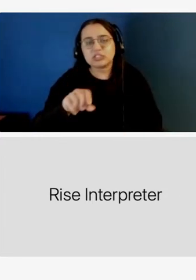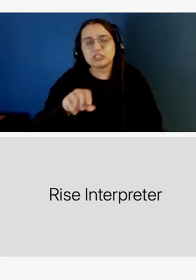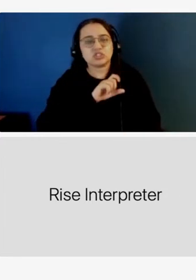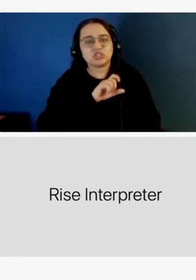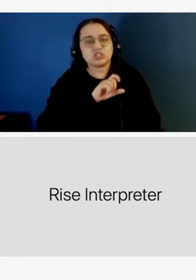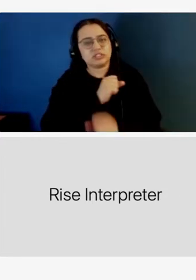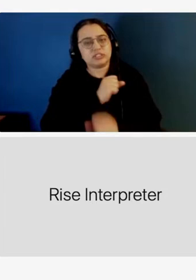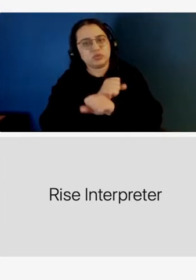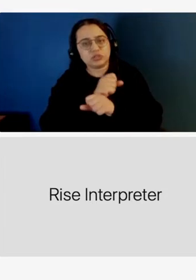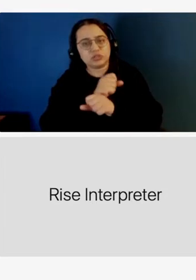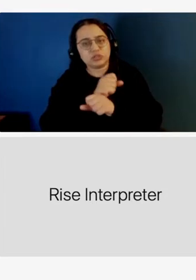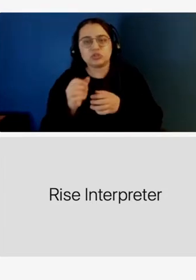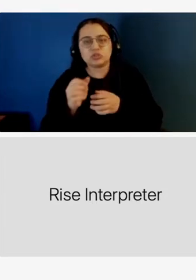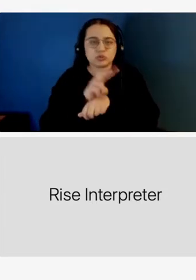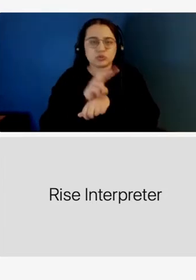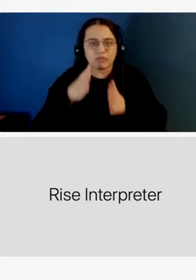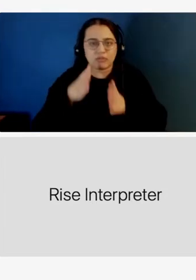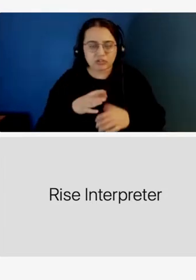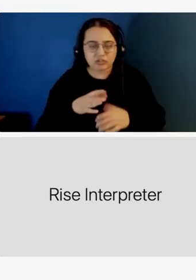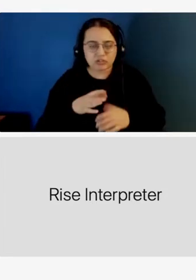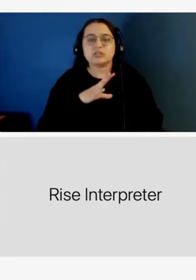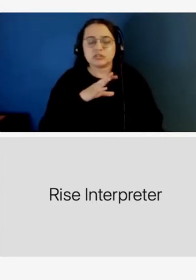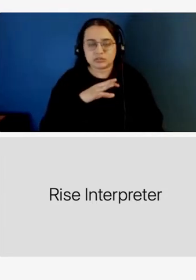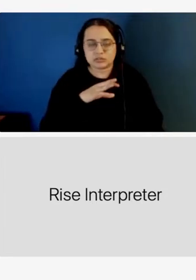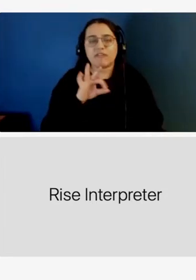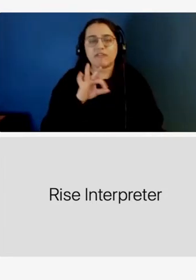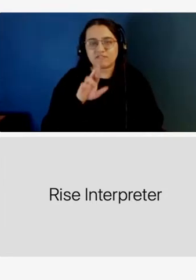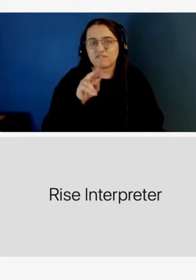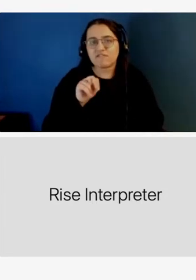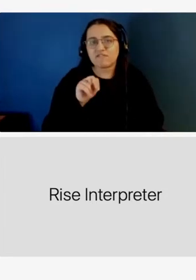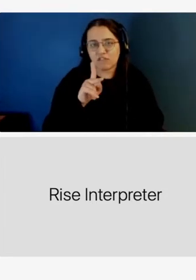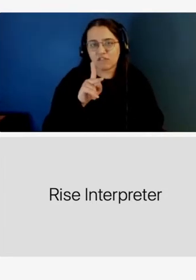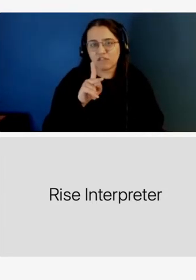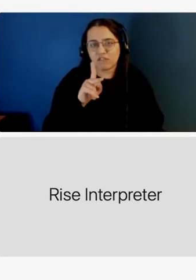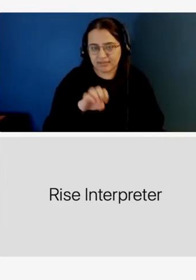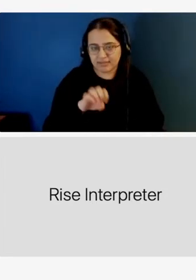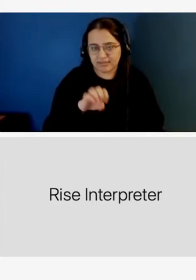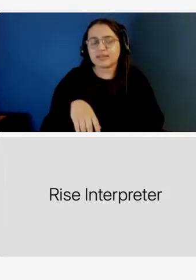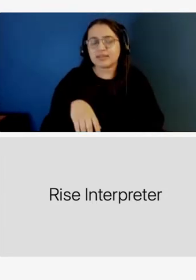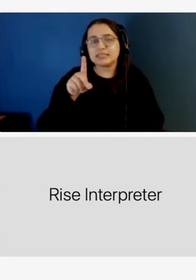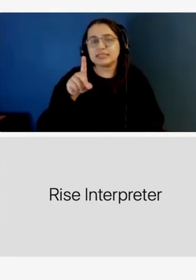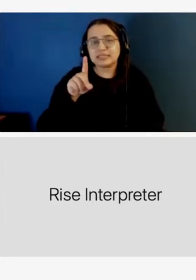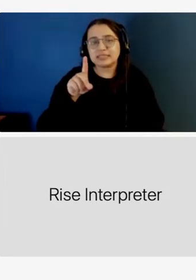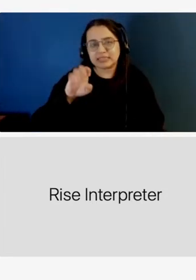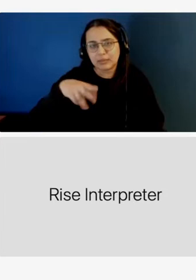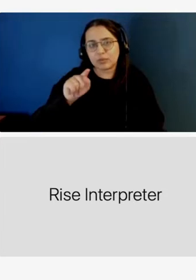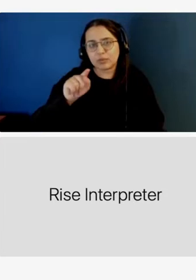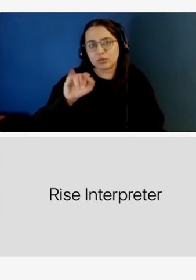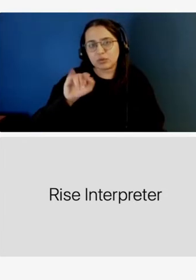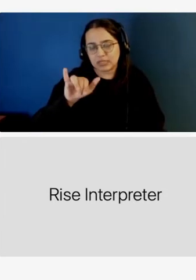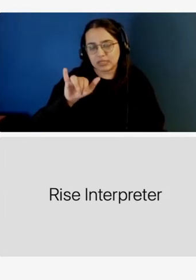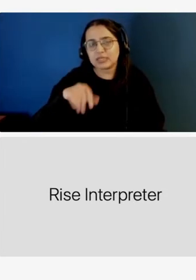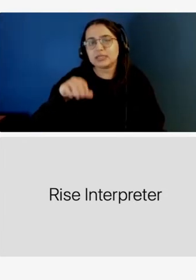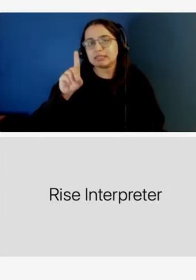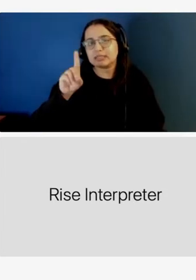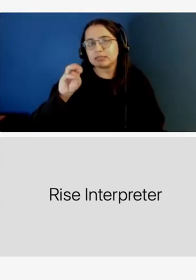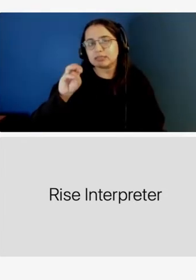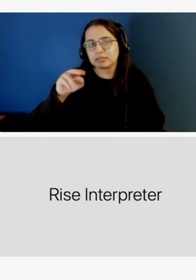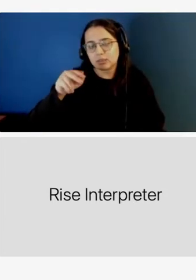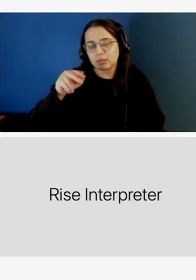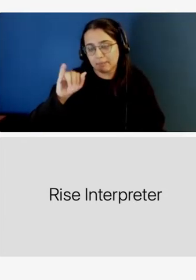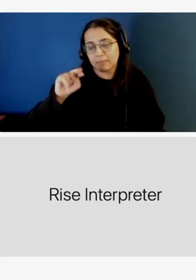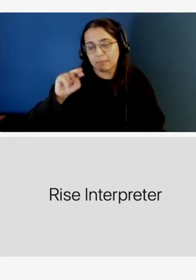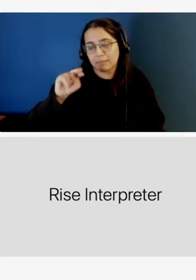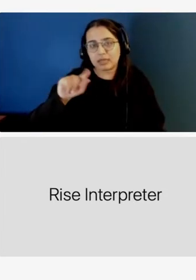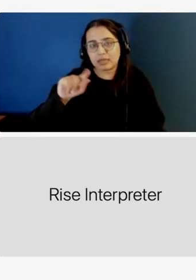Frankie Maestas there. So Deputy Dominguez, along with Security Supervisor Maestas, presented information